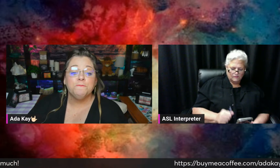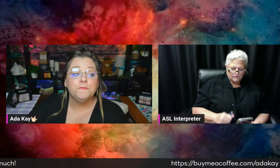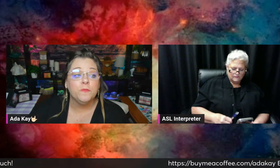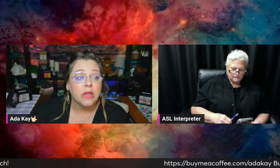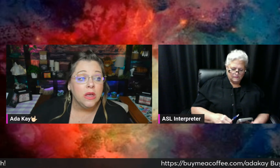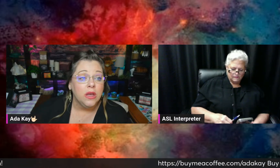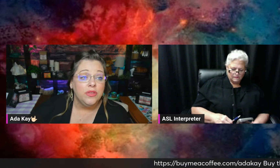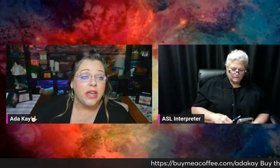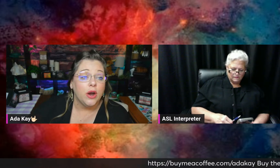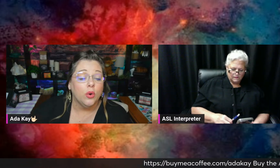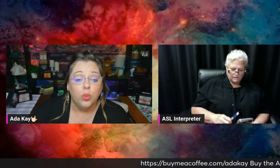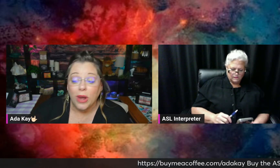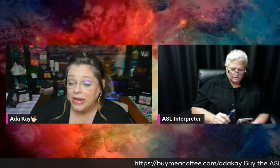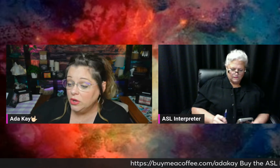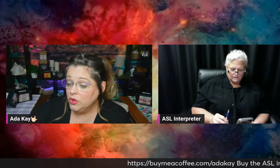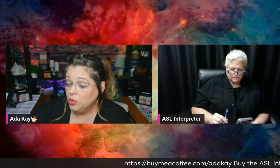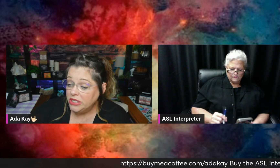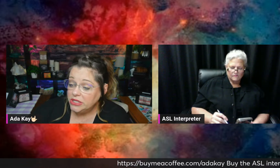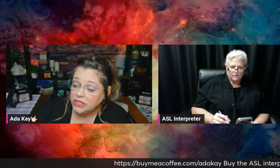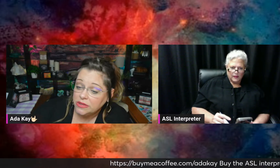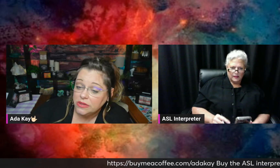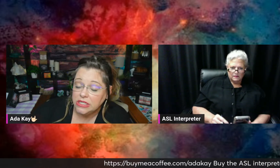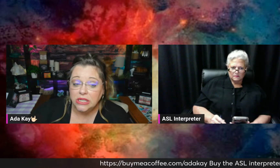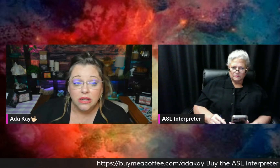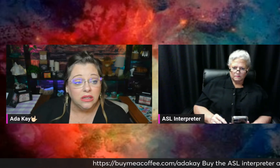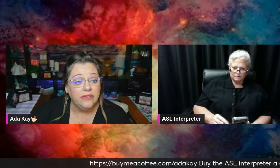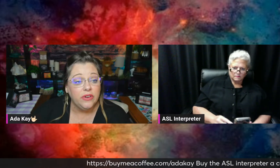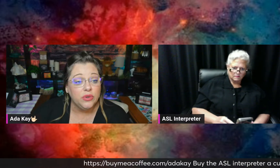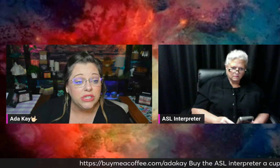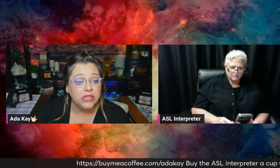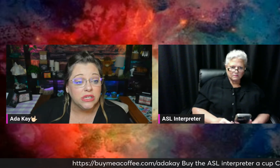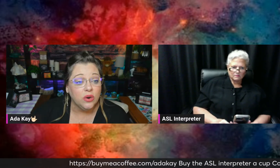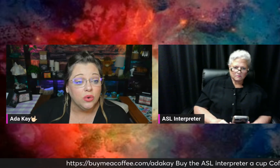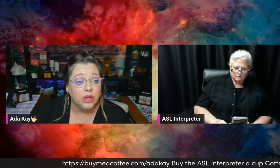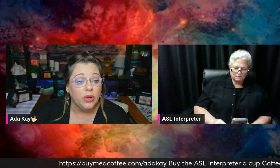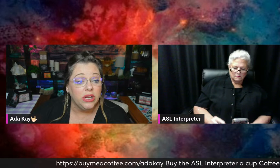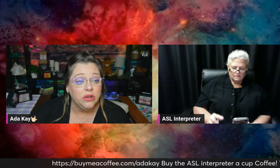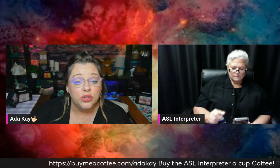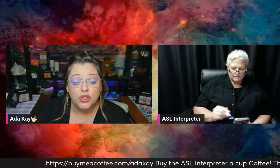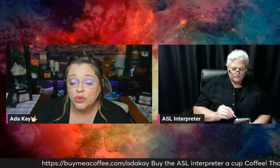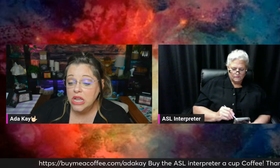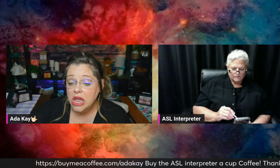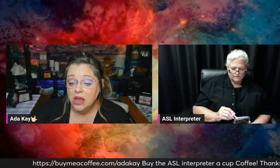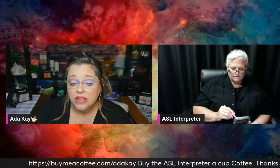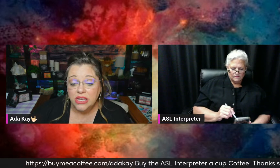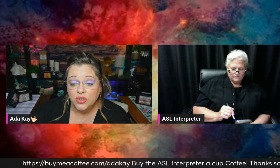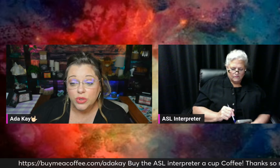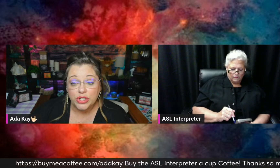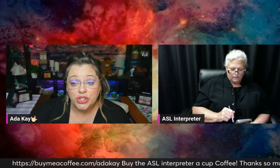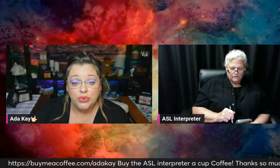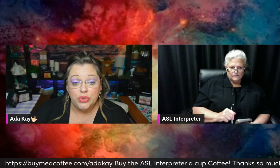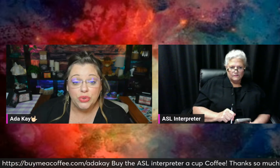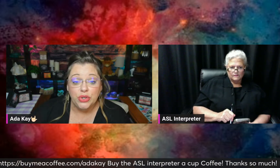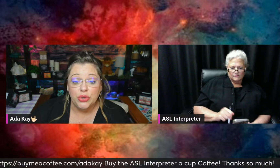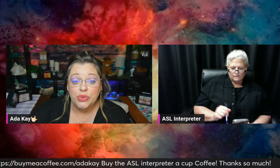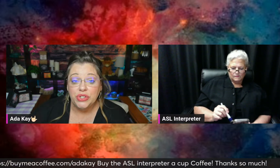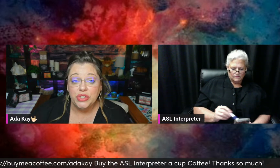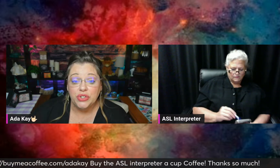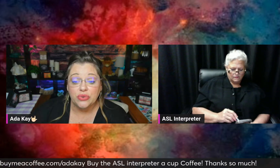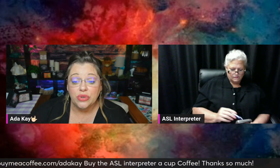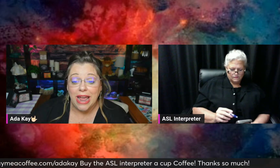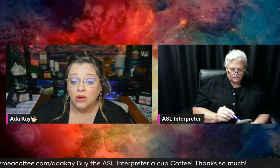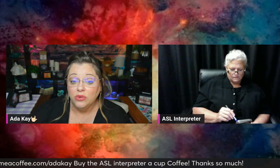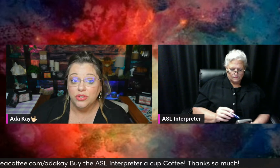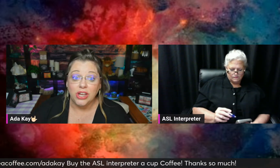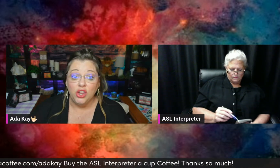So they are waiting on the witness. It's 11:06. Are they waiting on the jury? That's a risk you do when you send